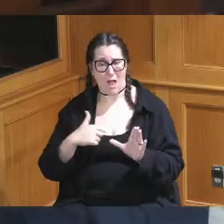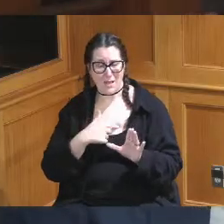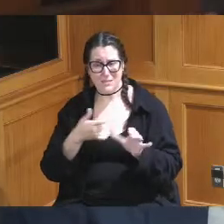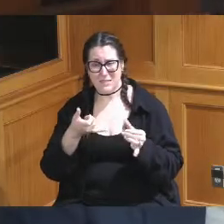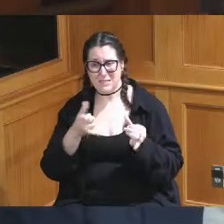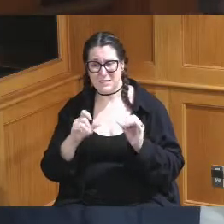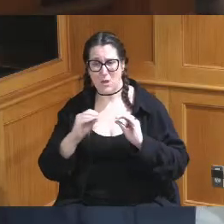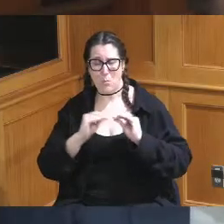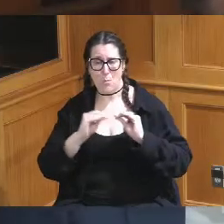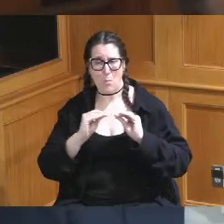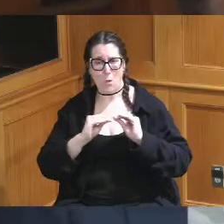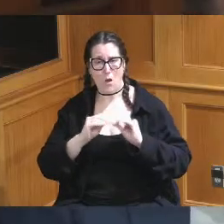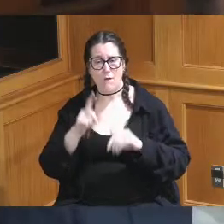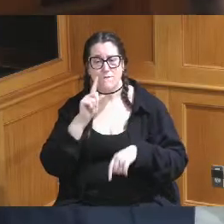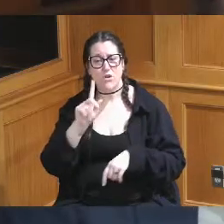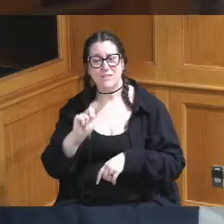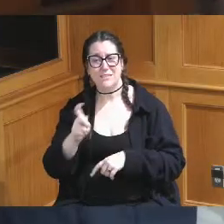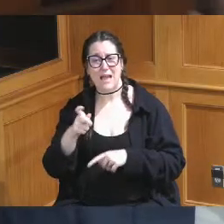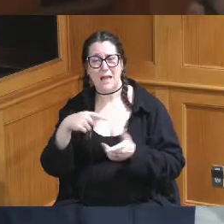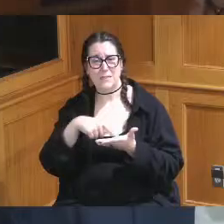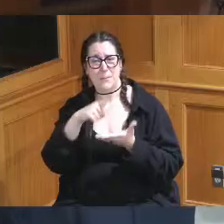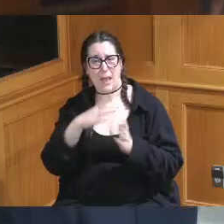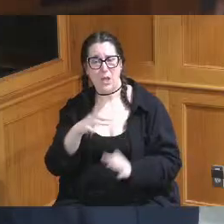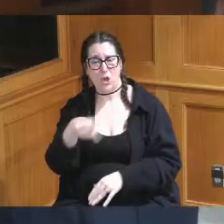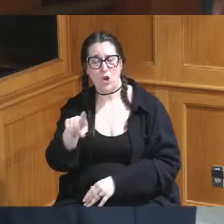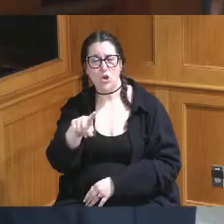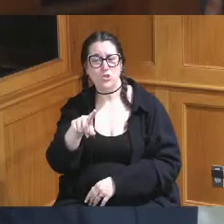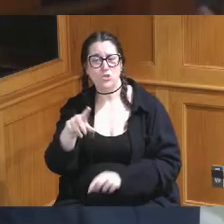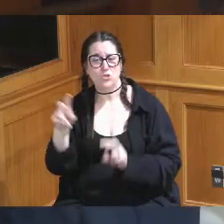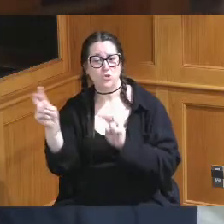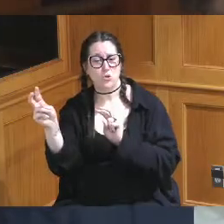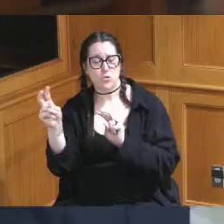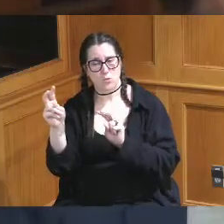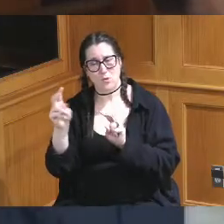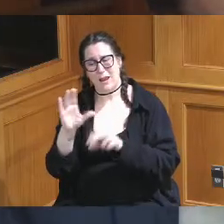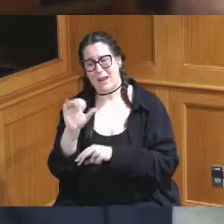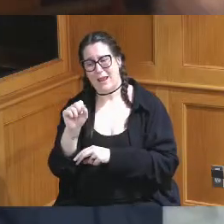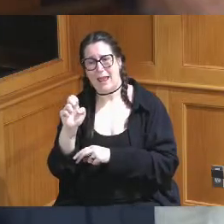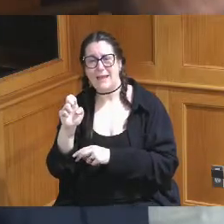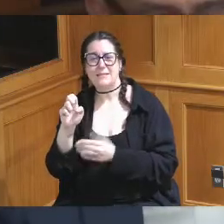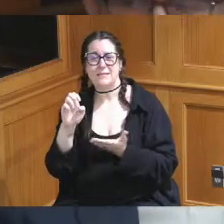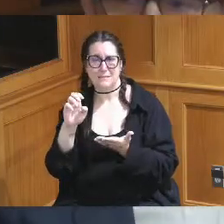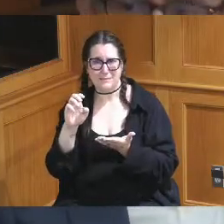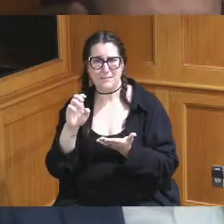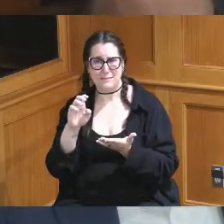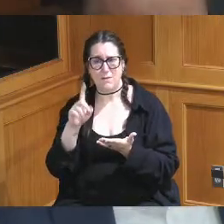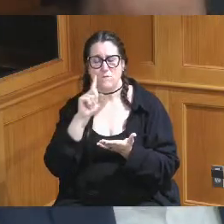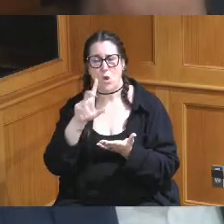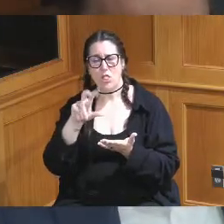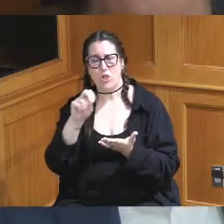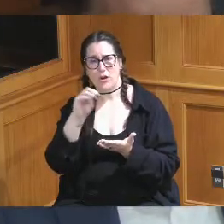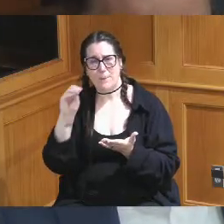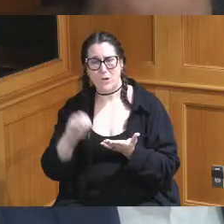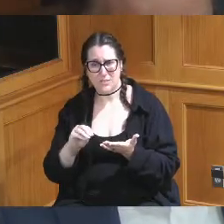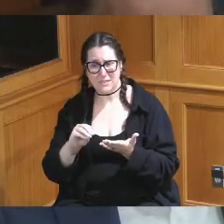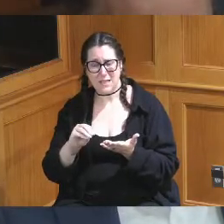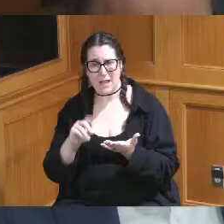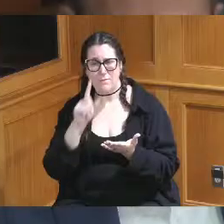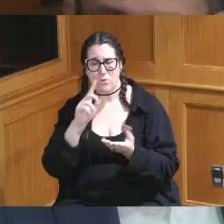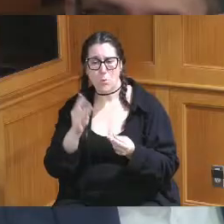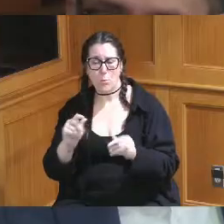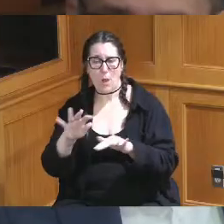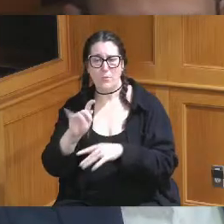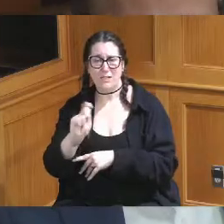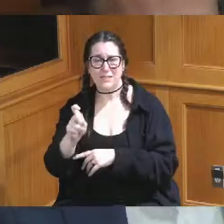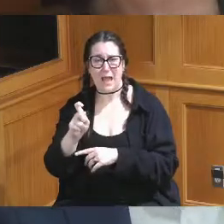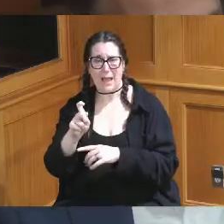the taxpayers to be able to look on a case-by-case basis to get 30% on property